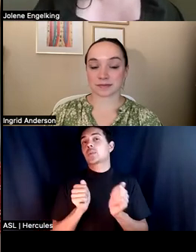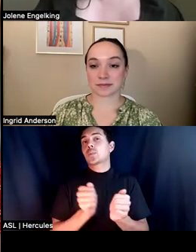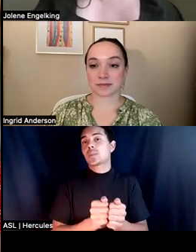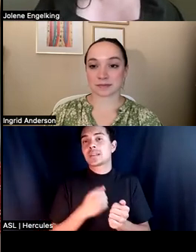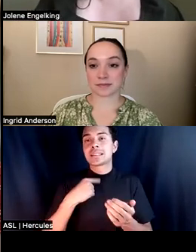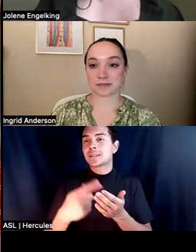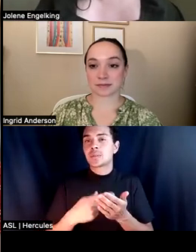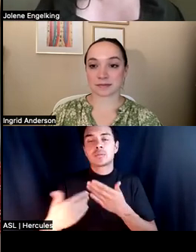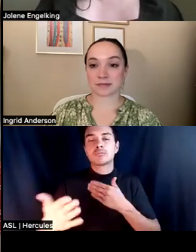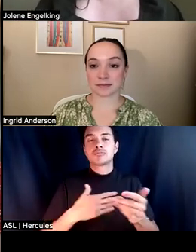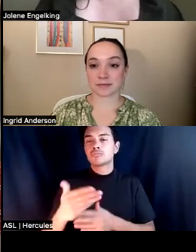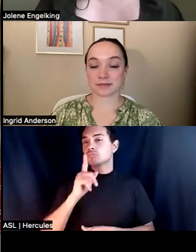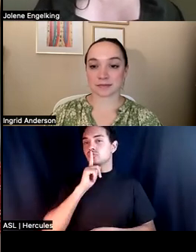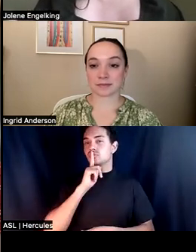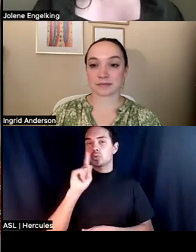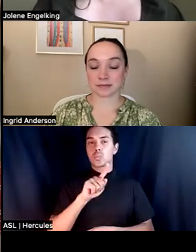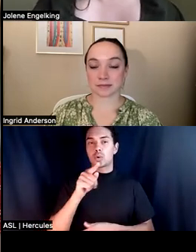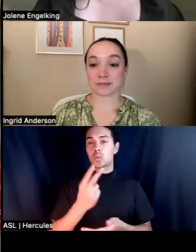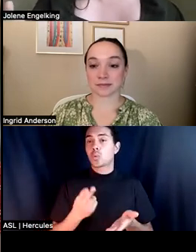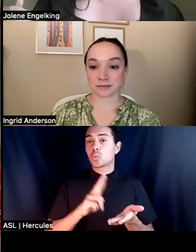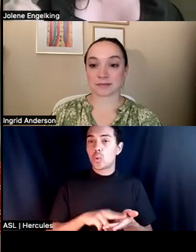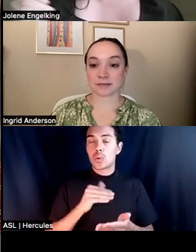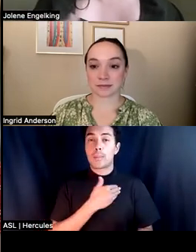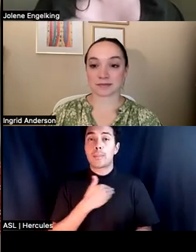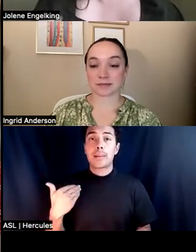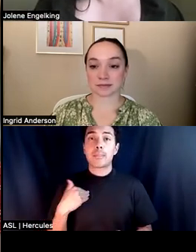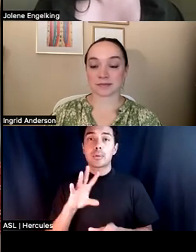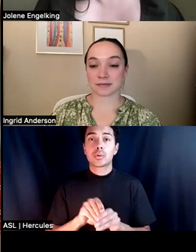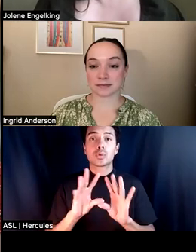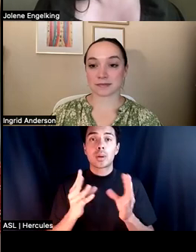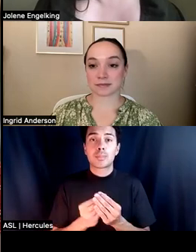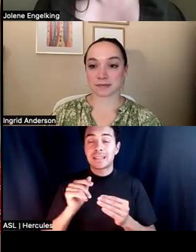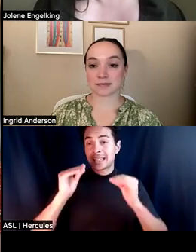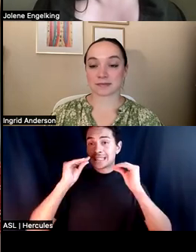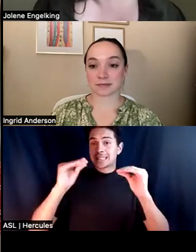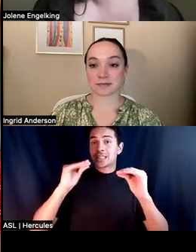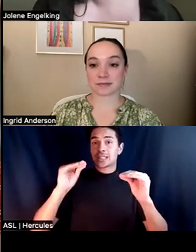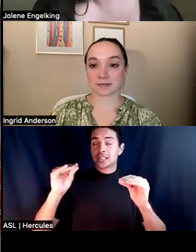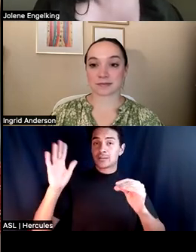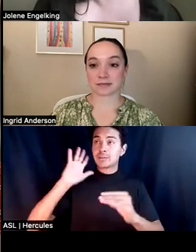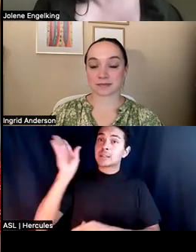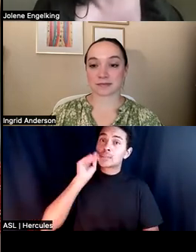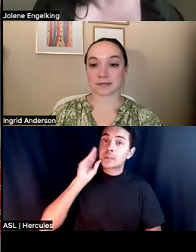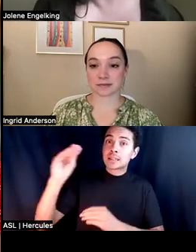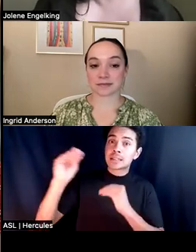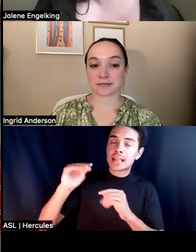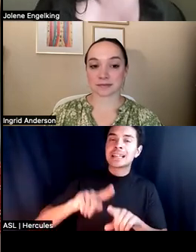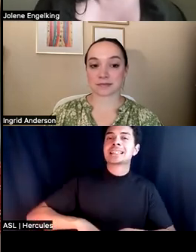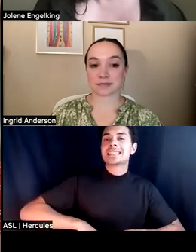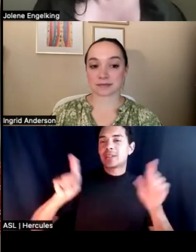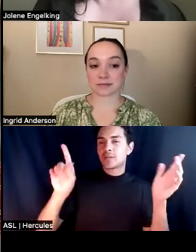sometimes regardless of where you are enrolled at or not enrolled at, that the teachings that you've been taught come at you from different ways,